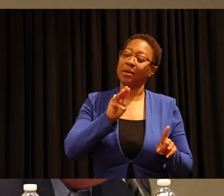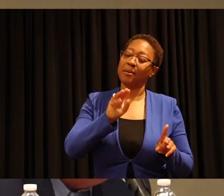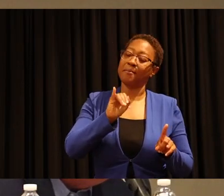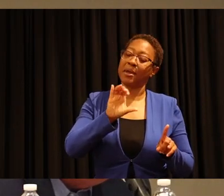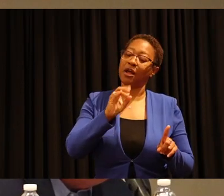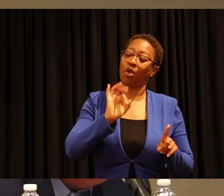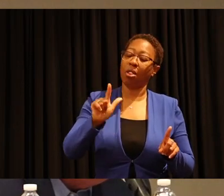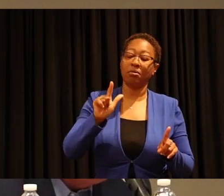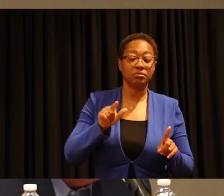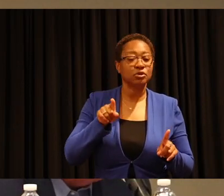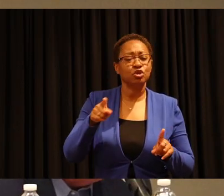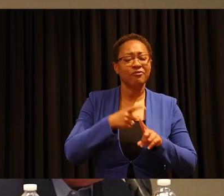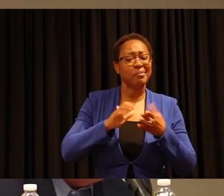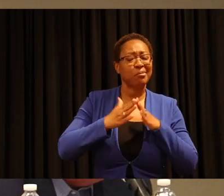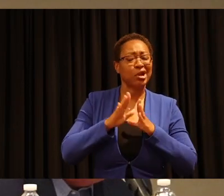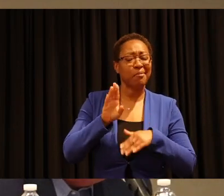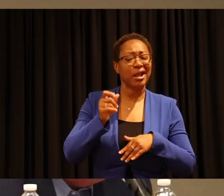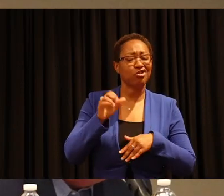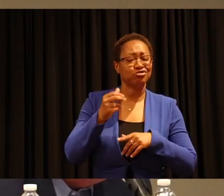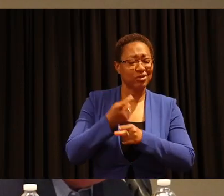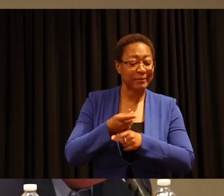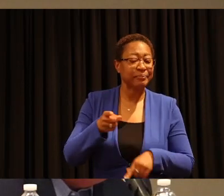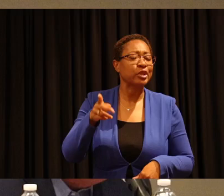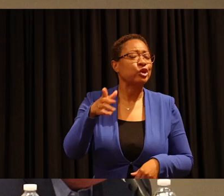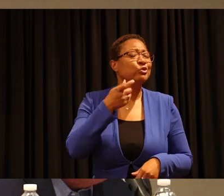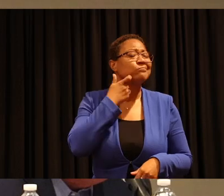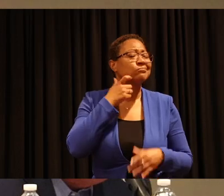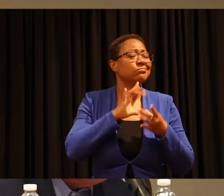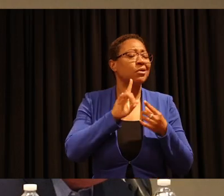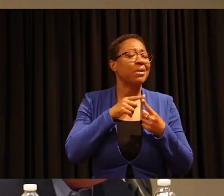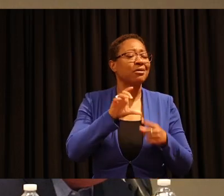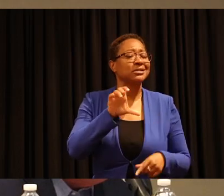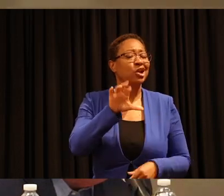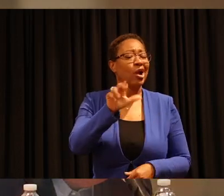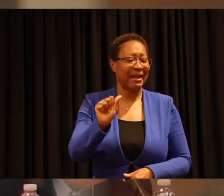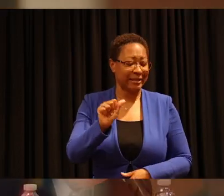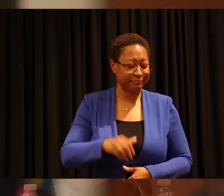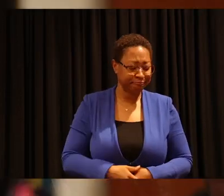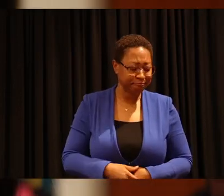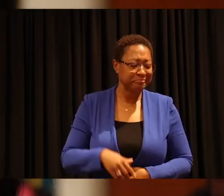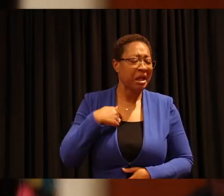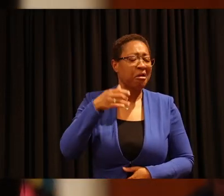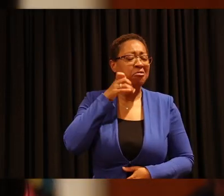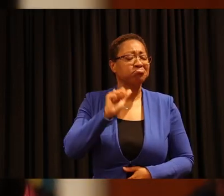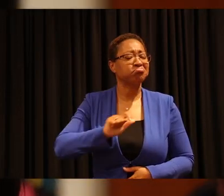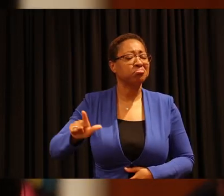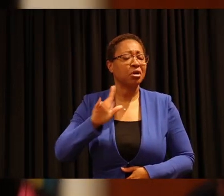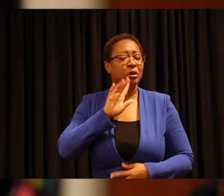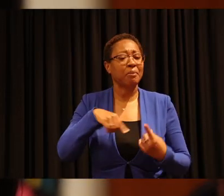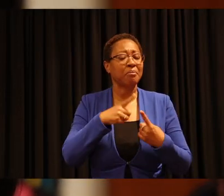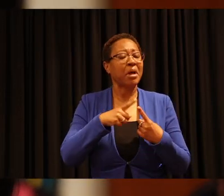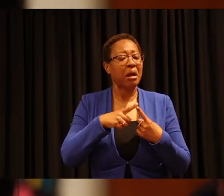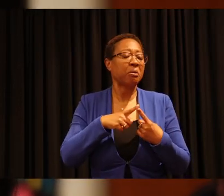Michael's from Community Bankers, right? And you mentioned CRA, and I'm listening to all of your panelists speak about the importance